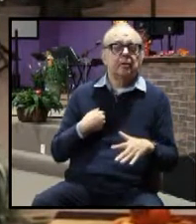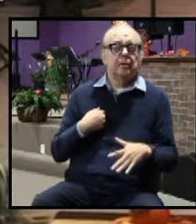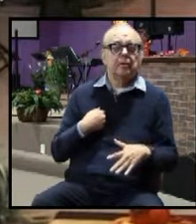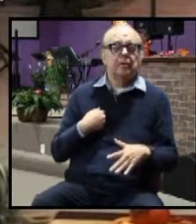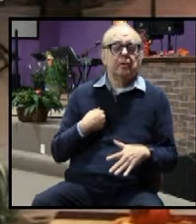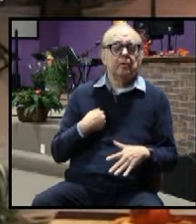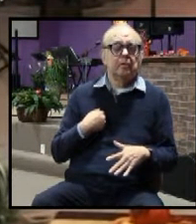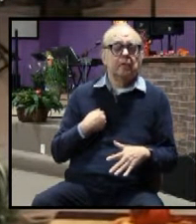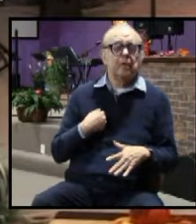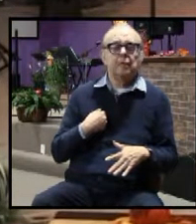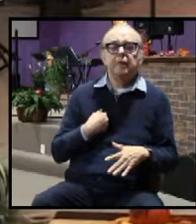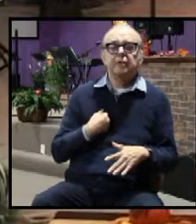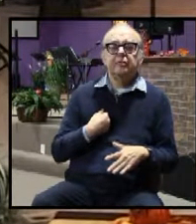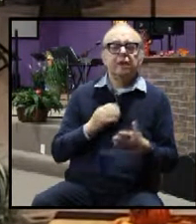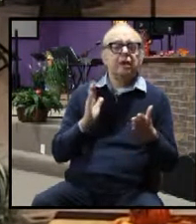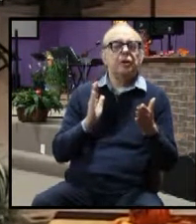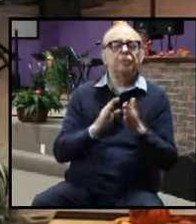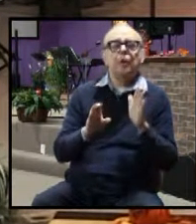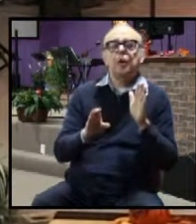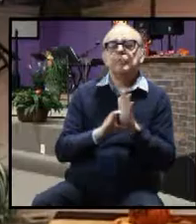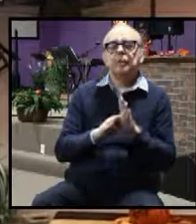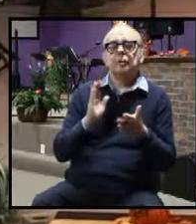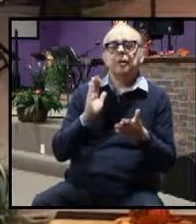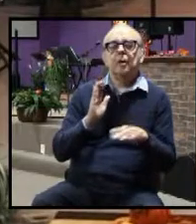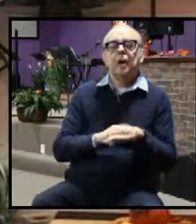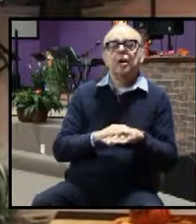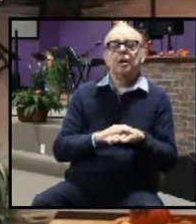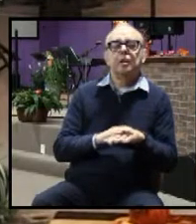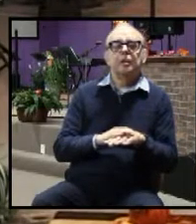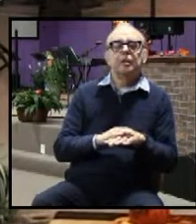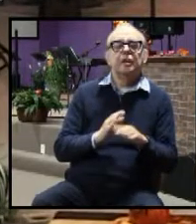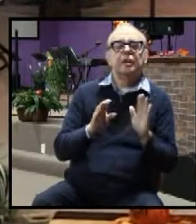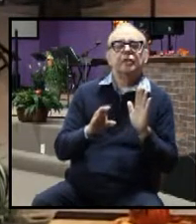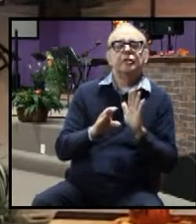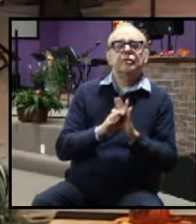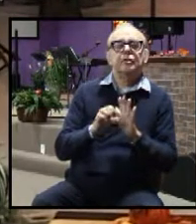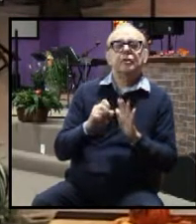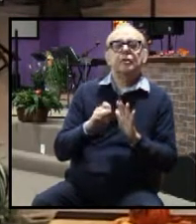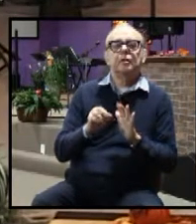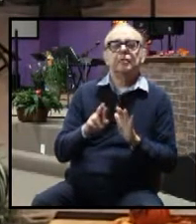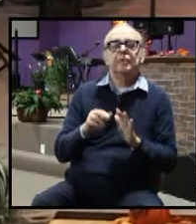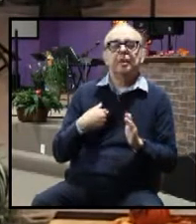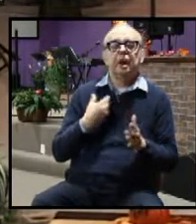Or would I just be a blip on someone's screen that just went away?